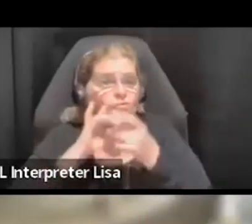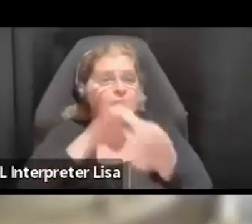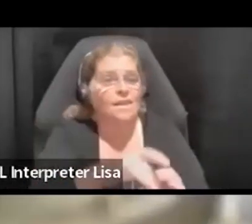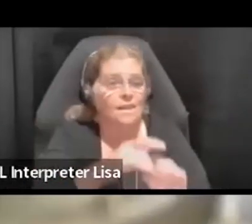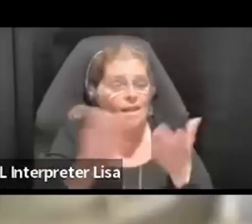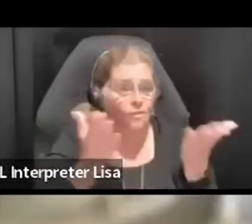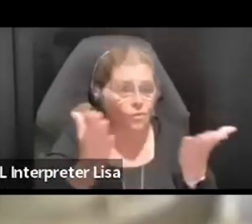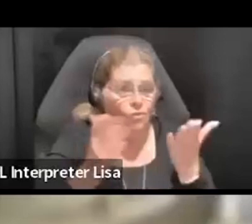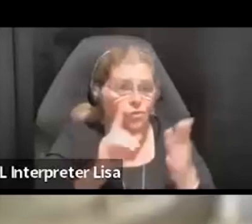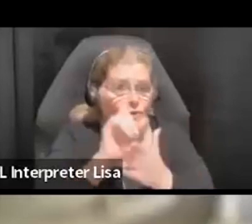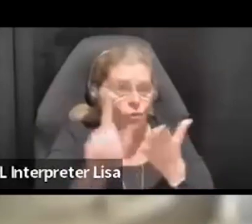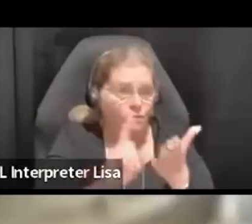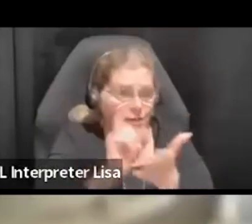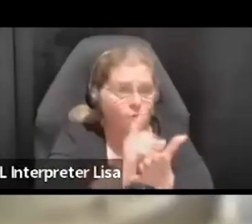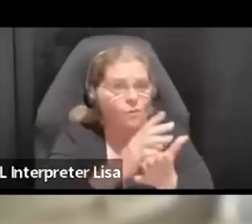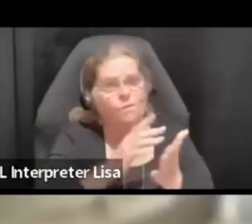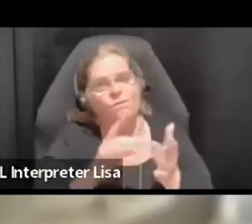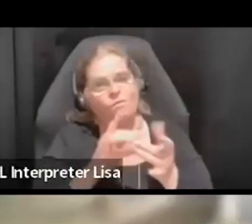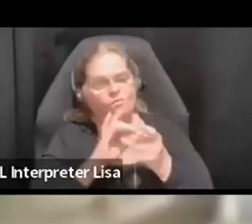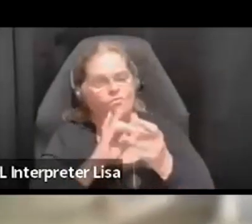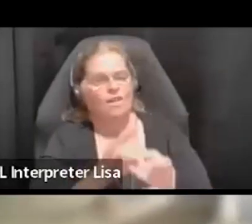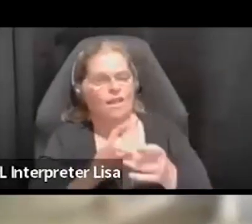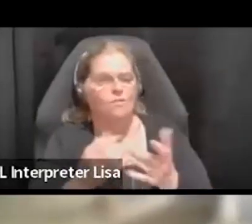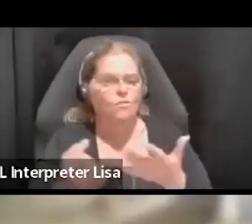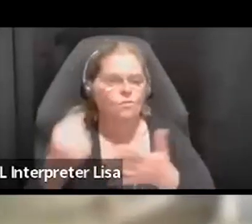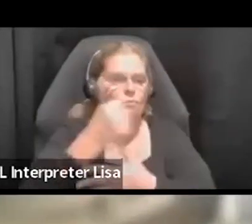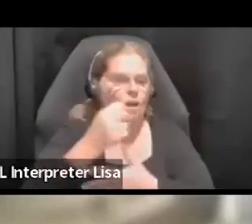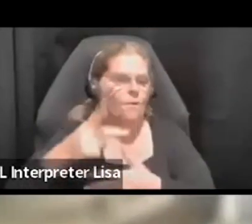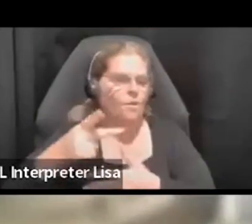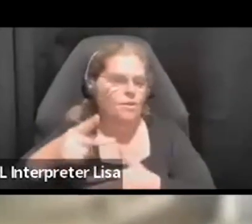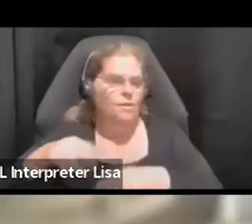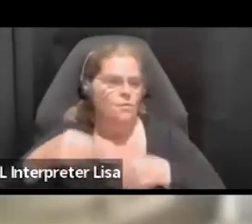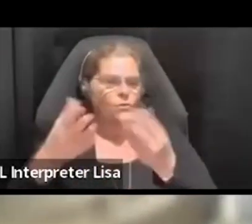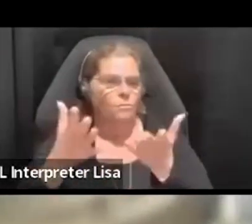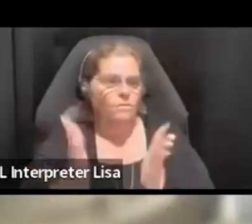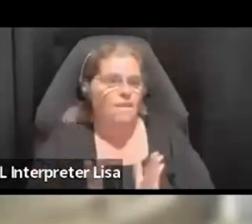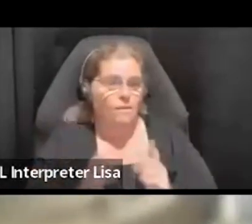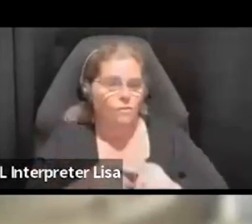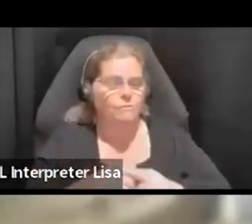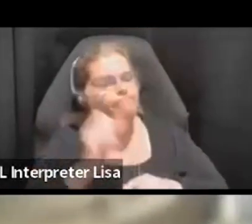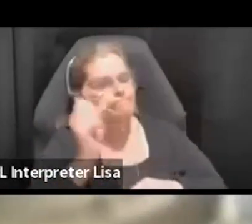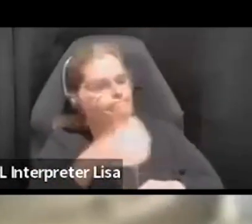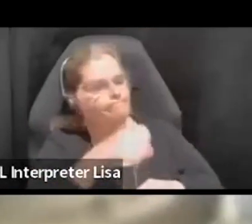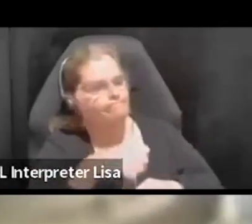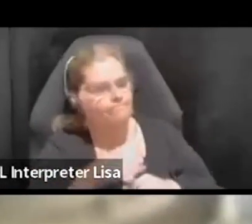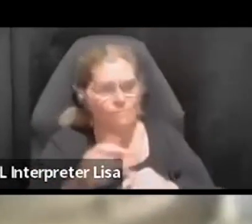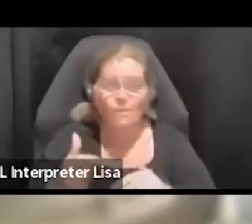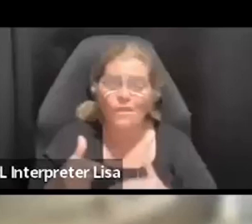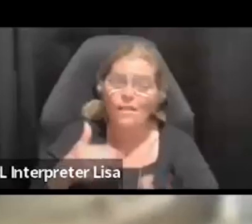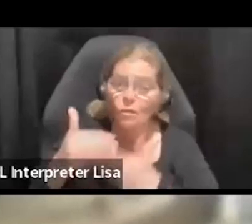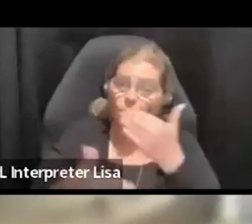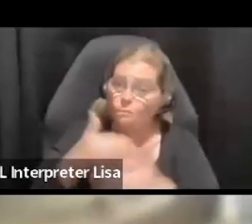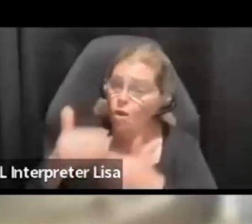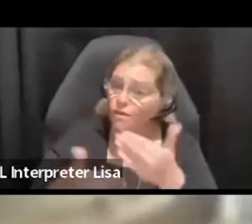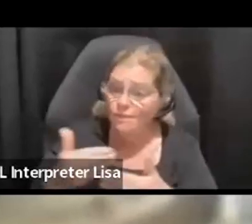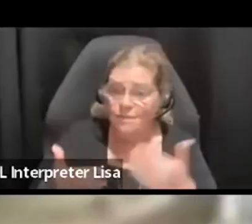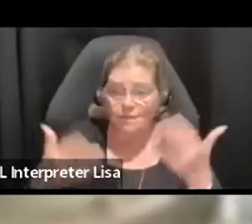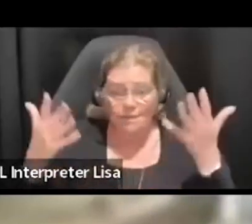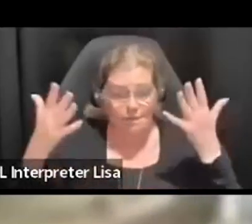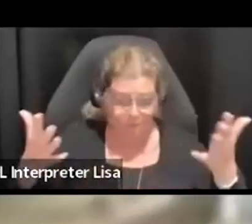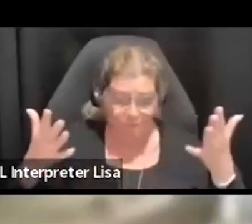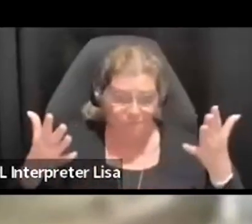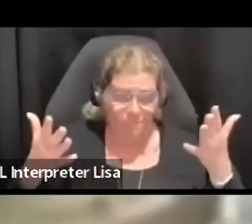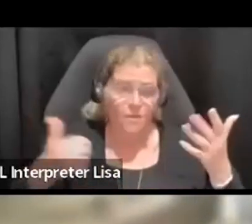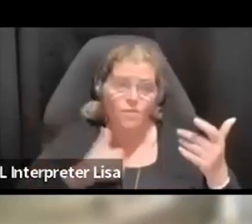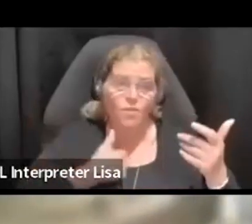hours and primary and secondary providers. And that's, those processes are, I mean, forgive me for saying